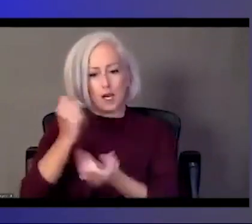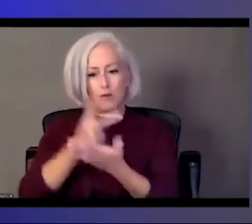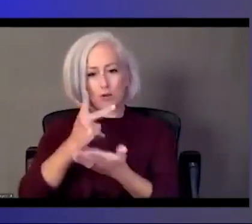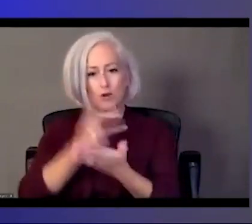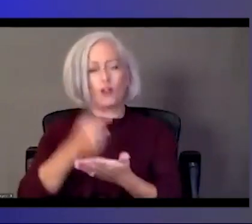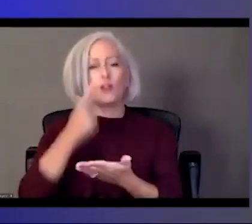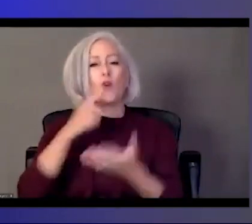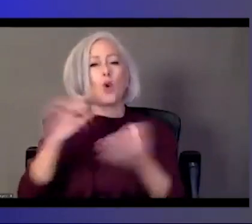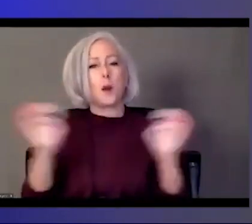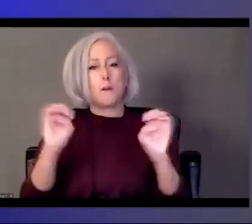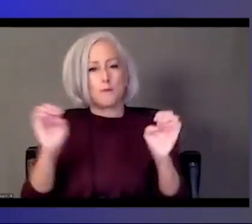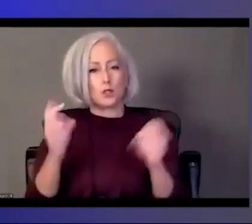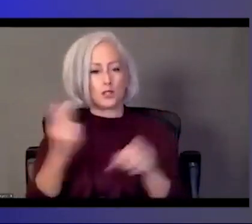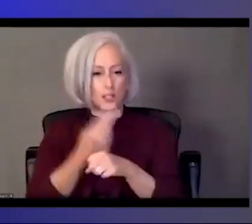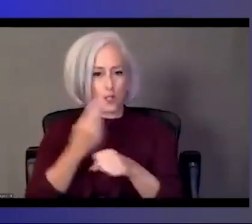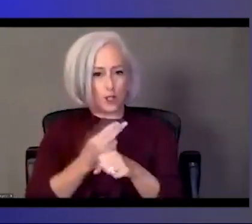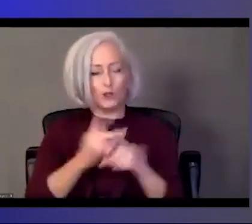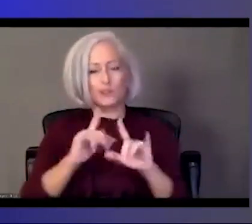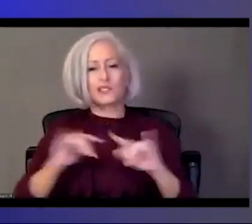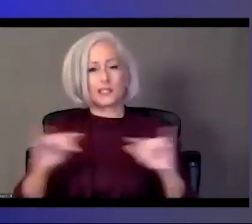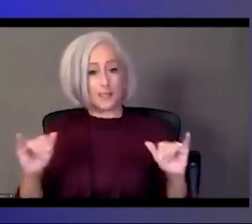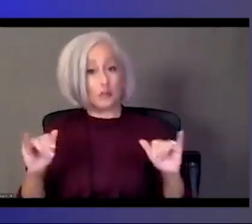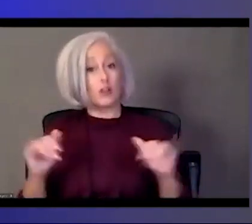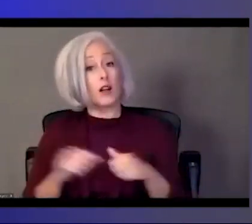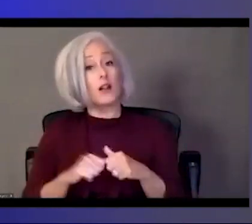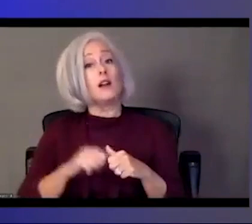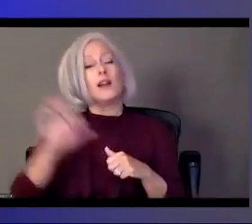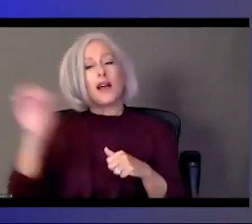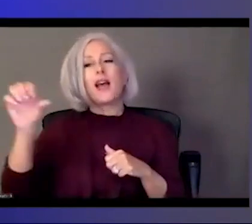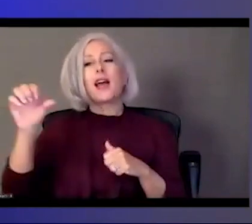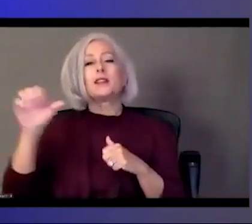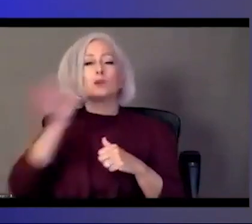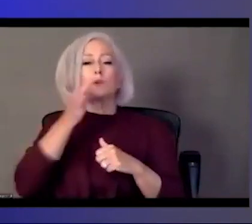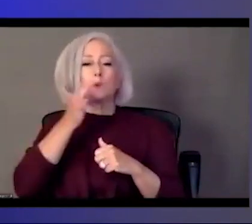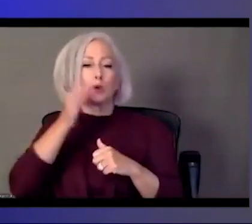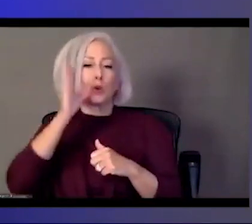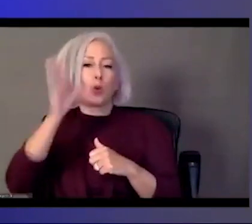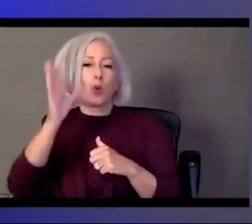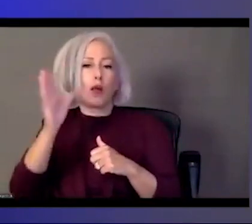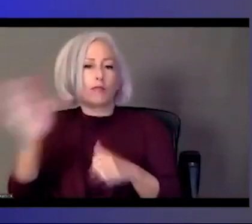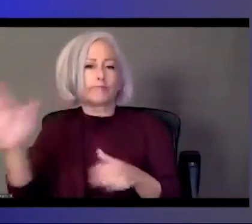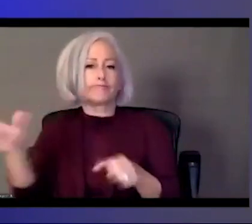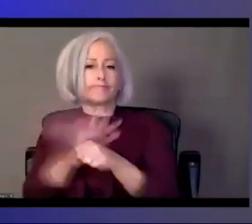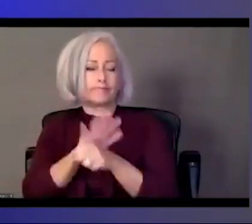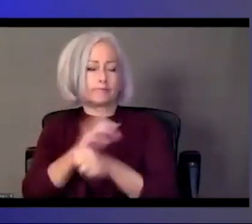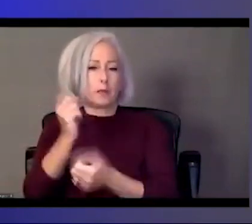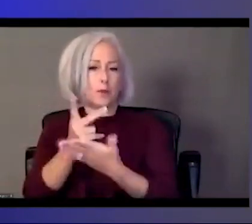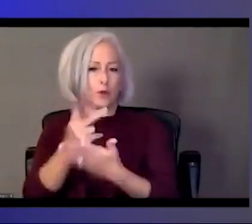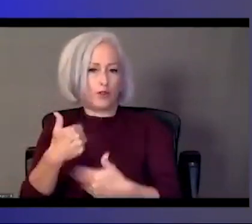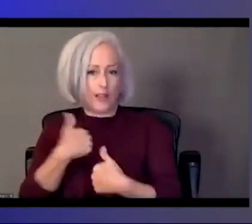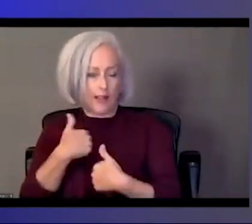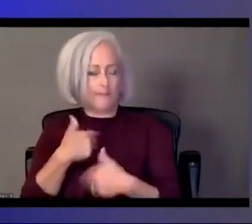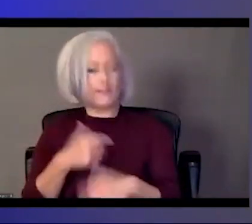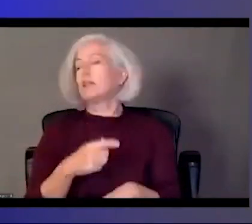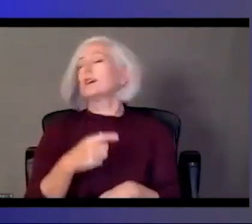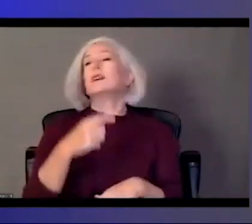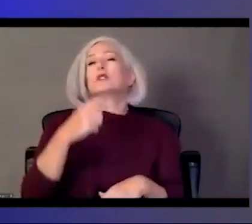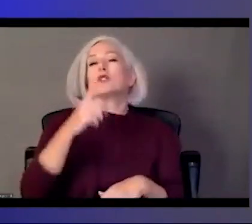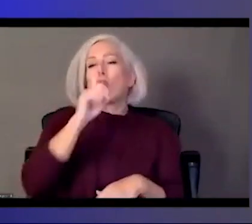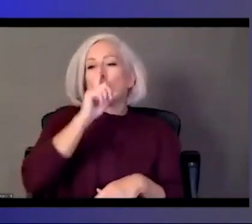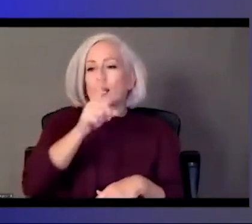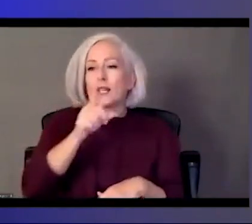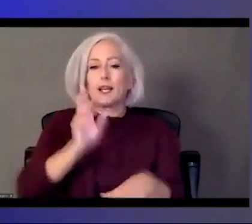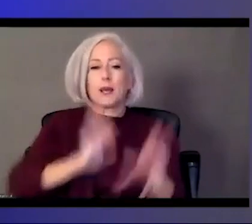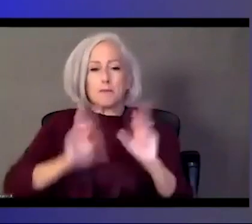authorizations, et cetera, and the upcoming approvals, as you mentioned already. So no, I think that people have been extremely meticulous and safe and